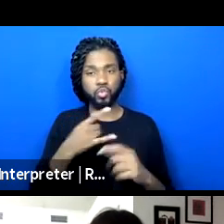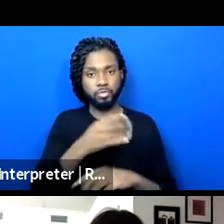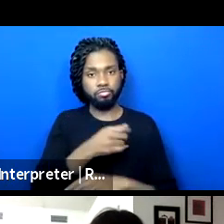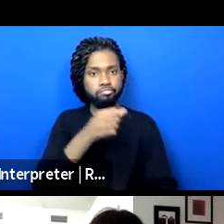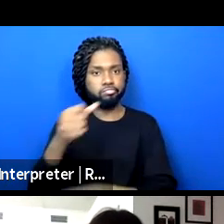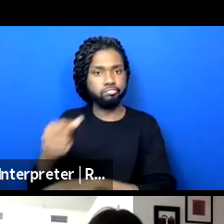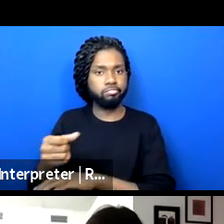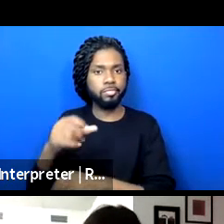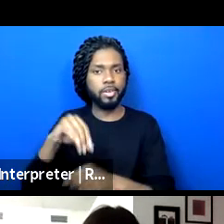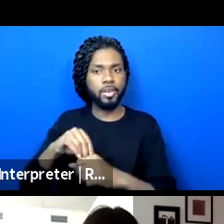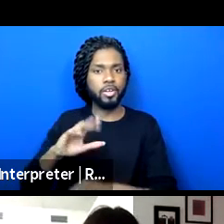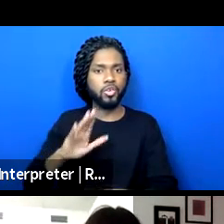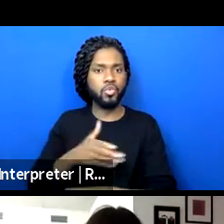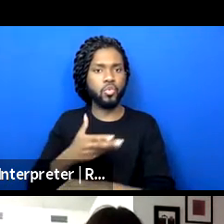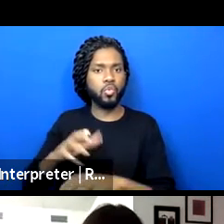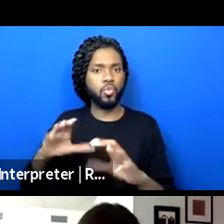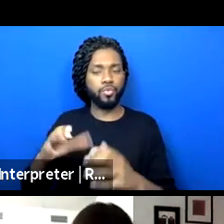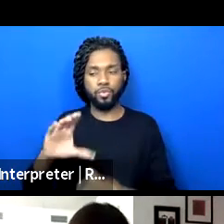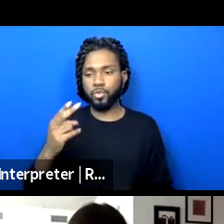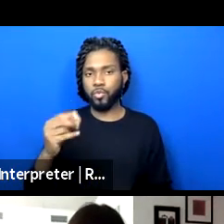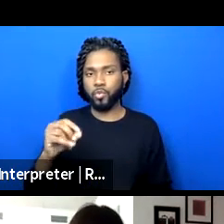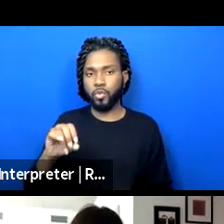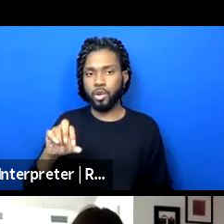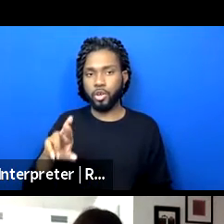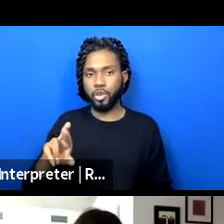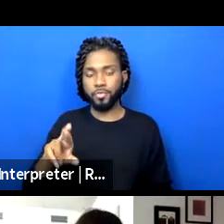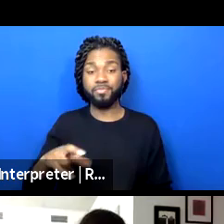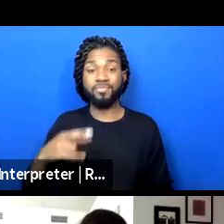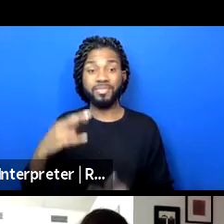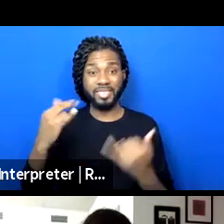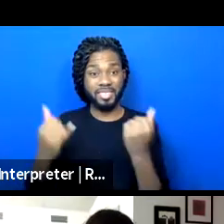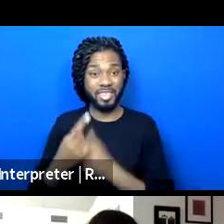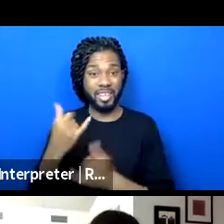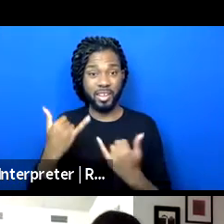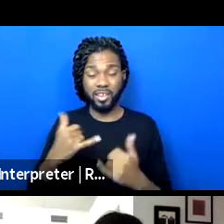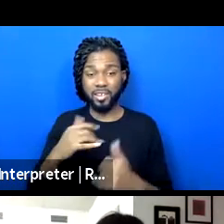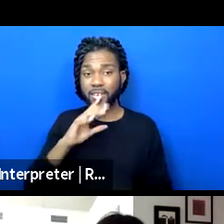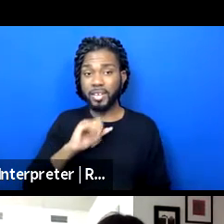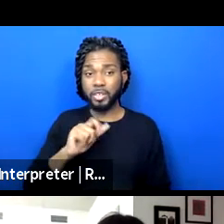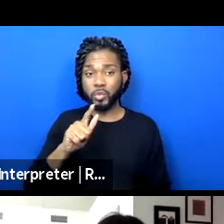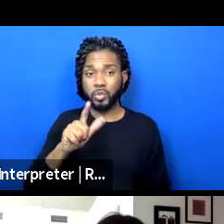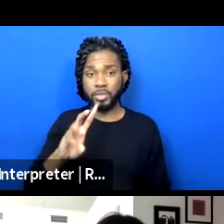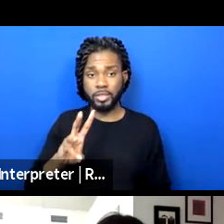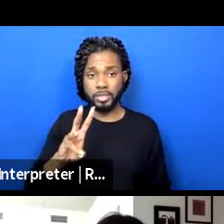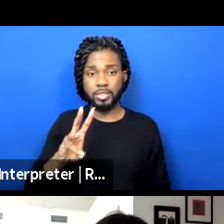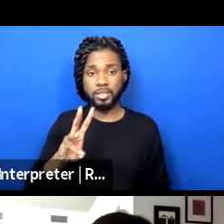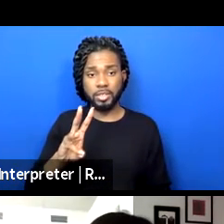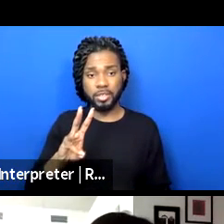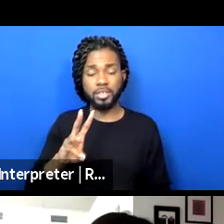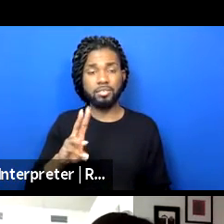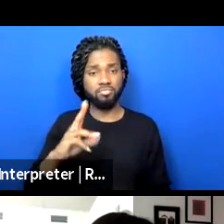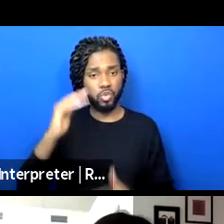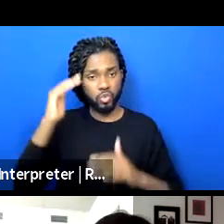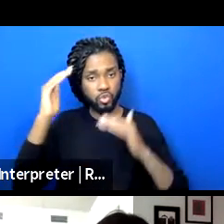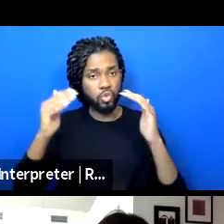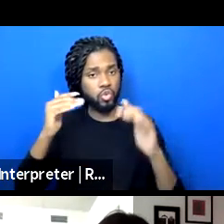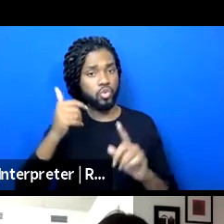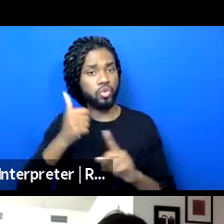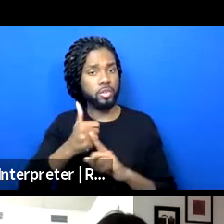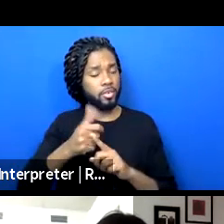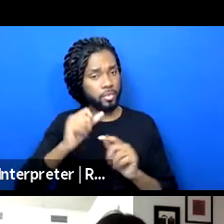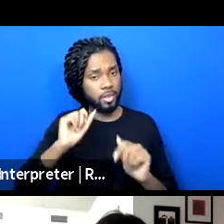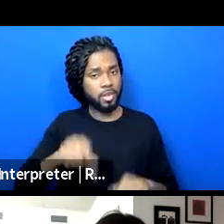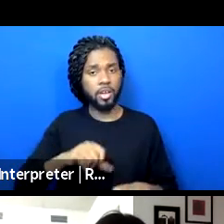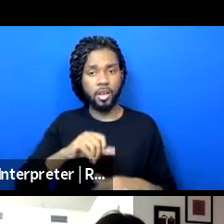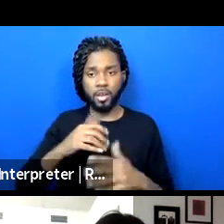choir. And today, the fact that she is a 26-year-old adult who can